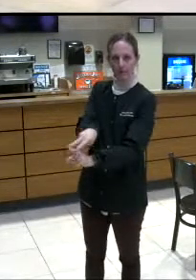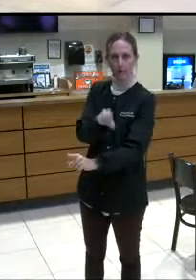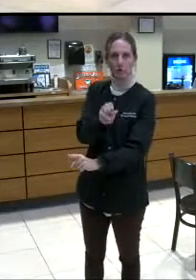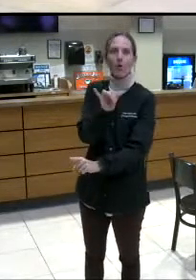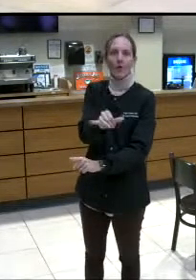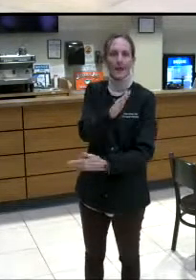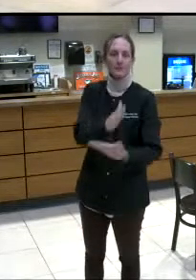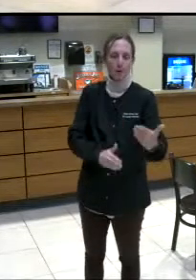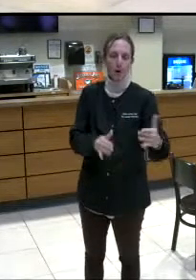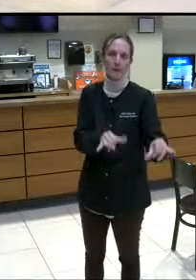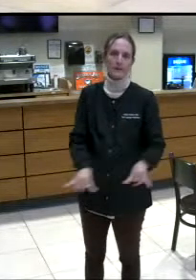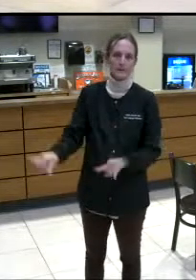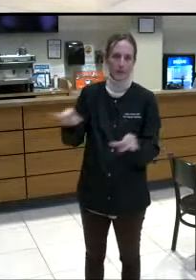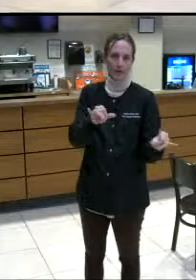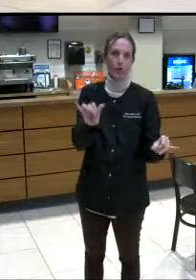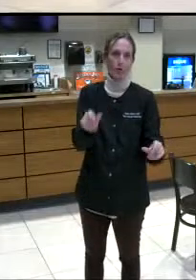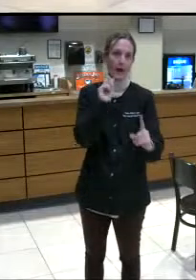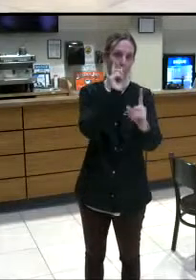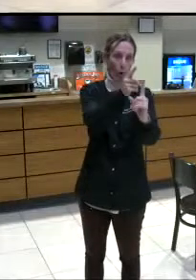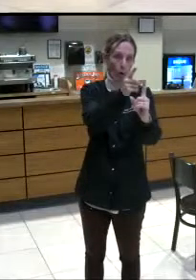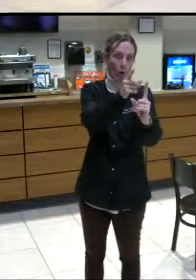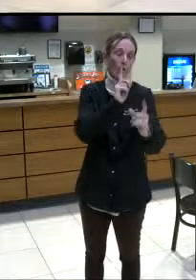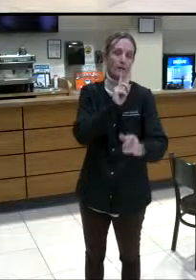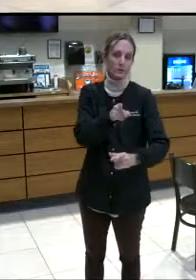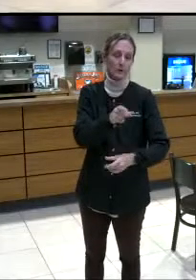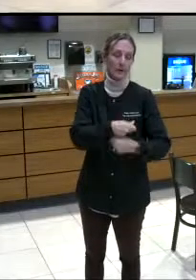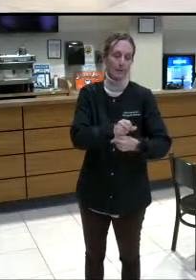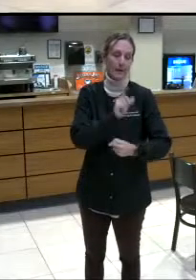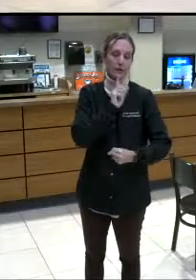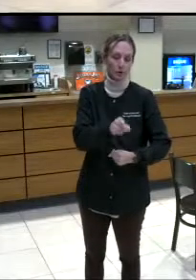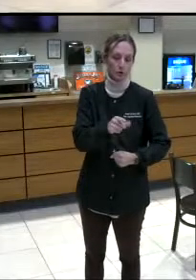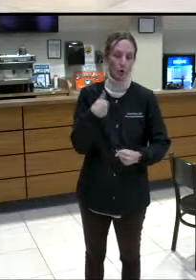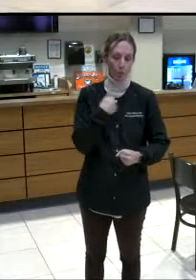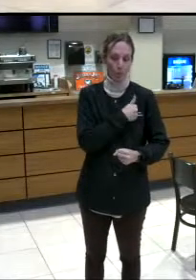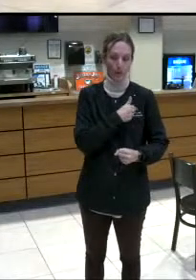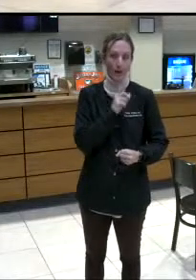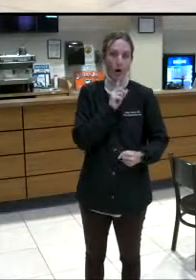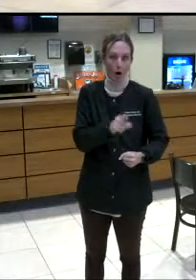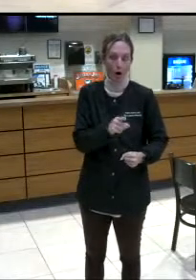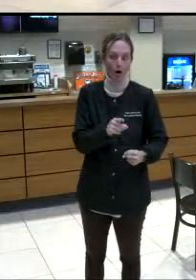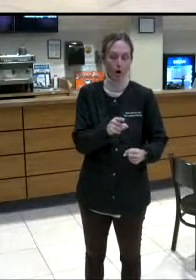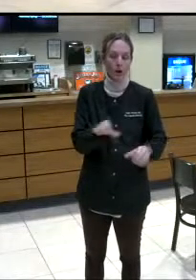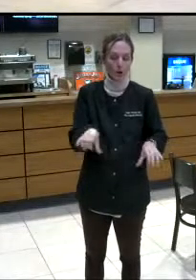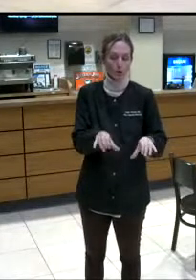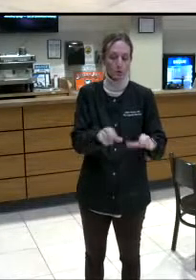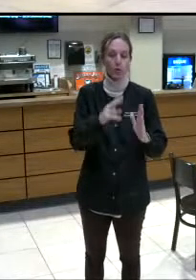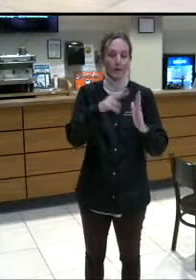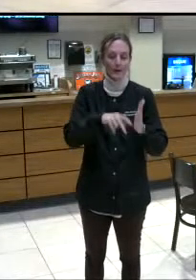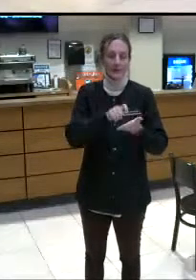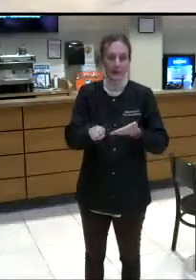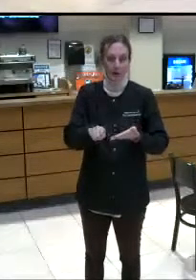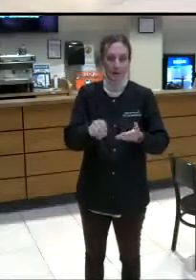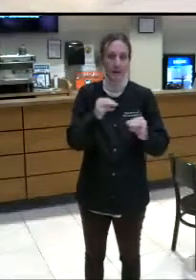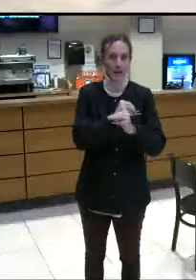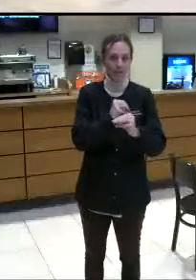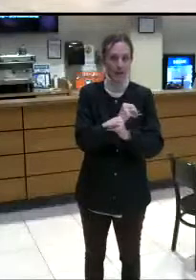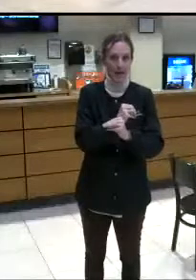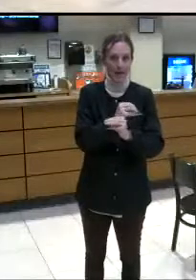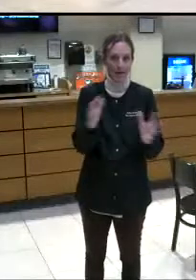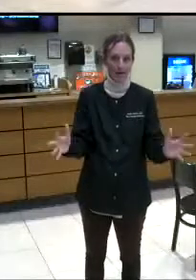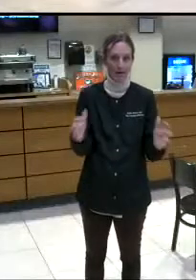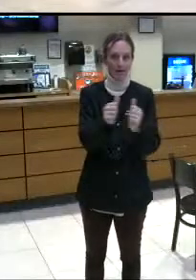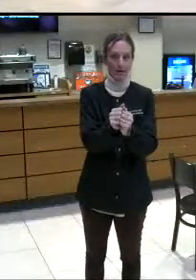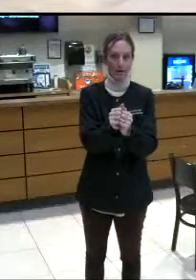standard. So that goal is really making sure that we are implementing literacy and math the way it is